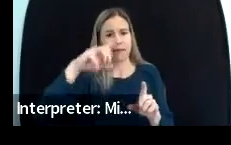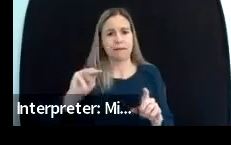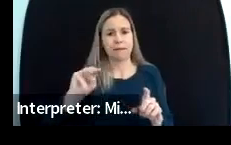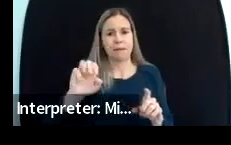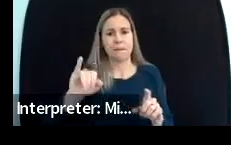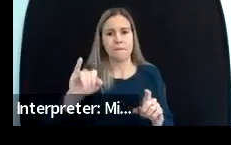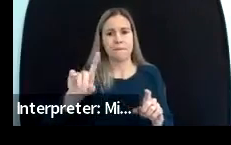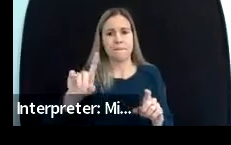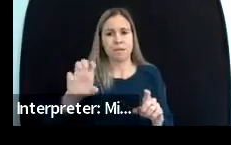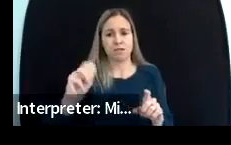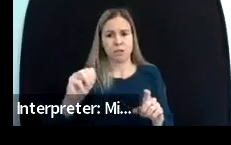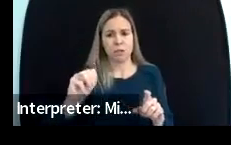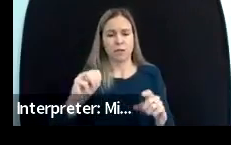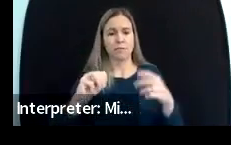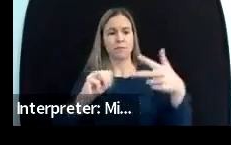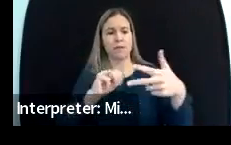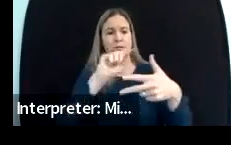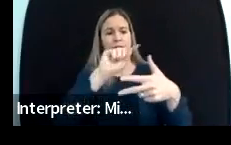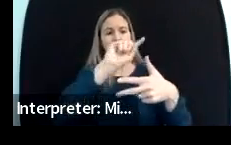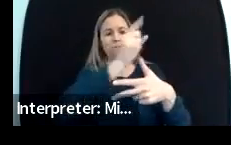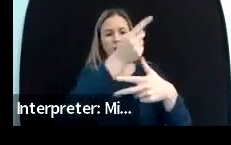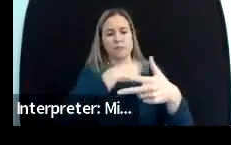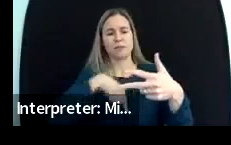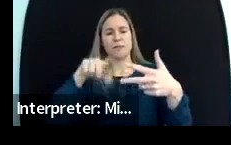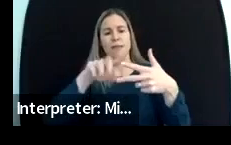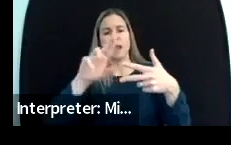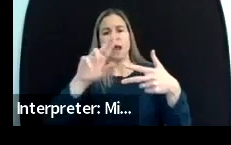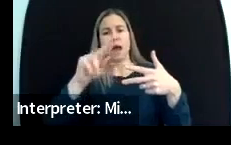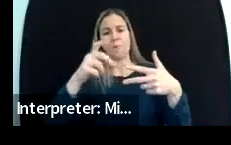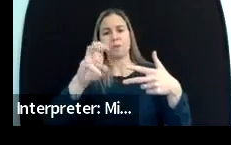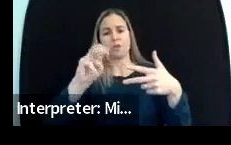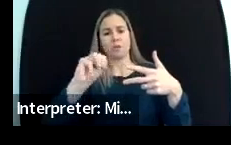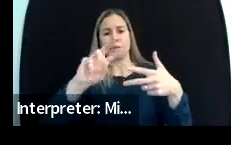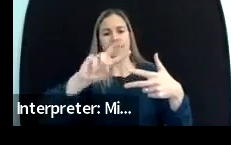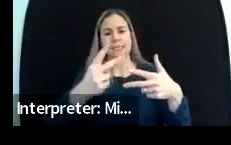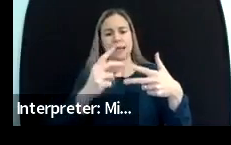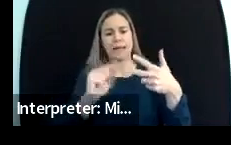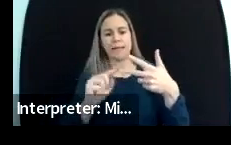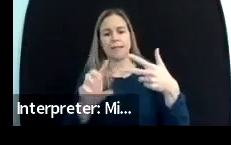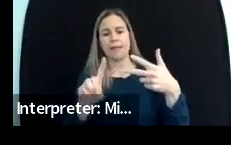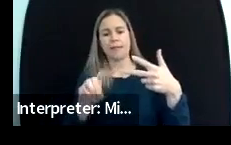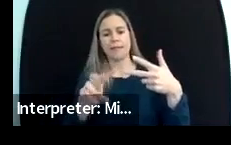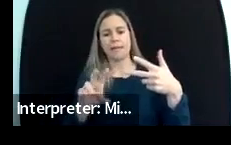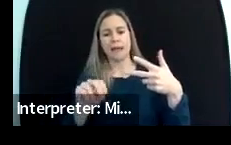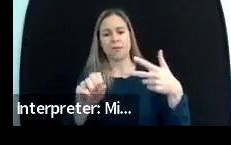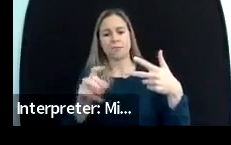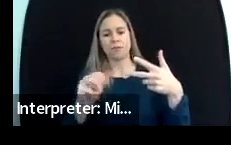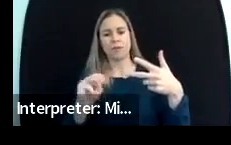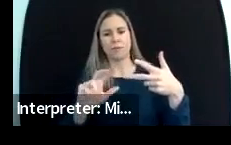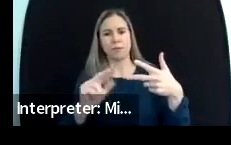Upstream is second, and downstream is third. It seems to be holding steady there. Yeah.